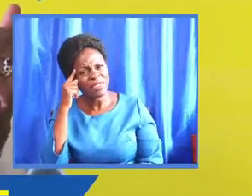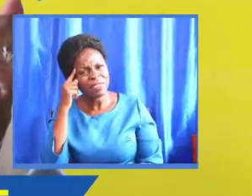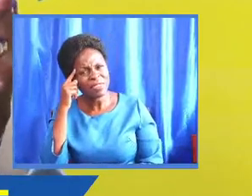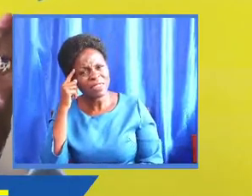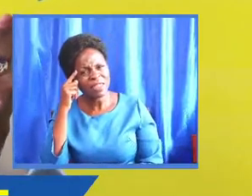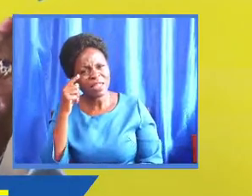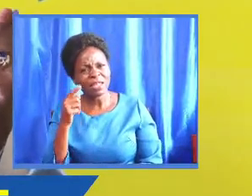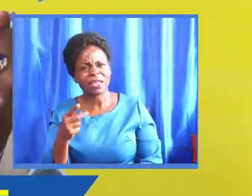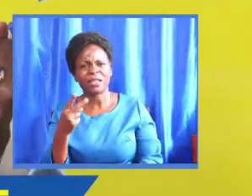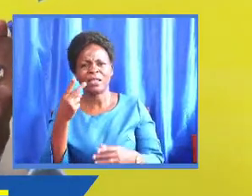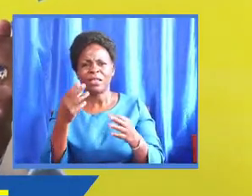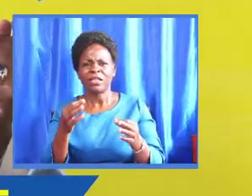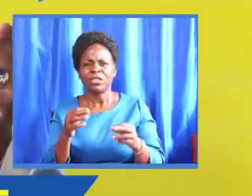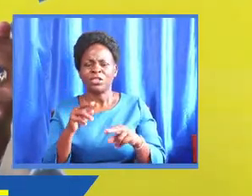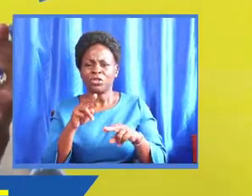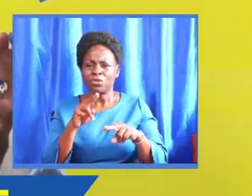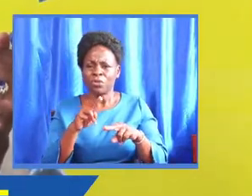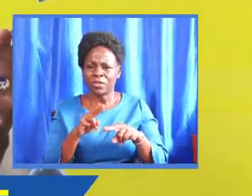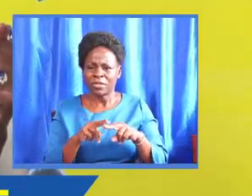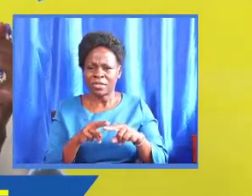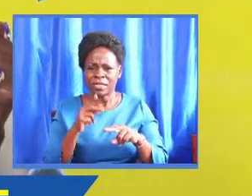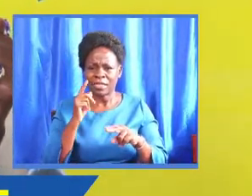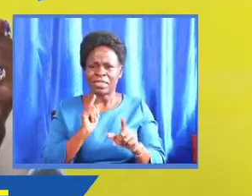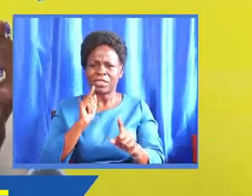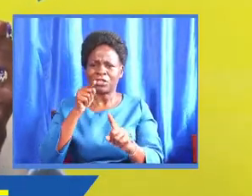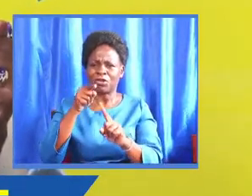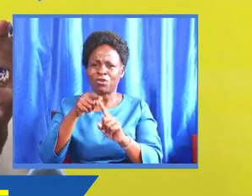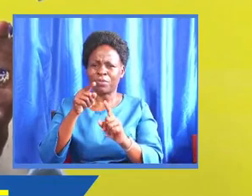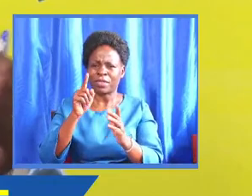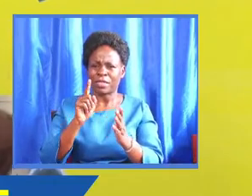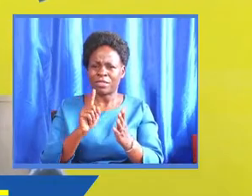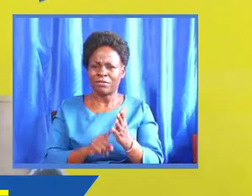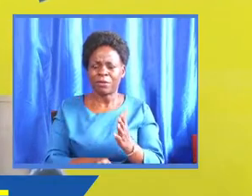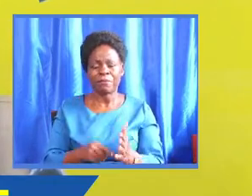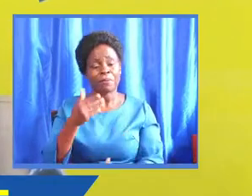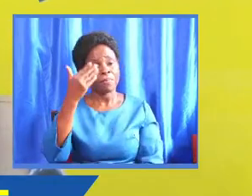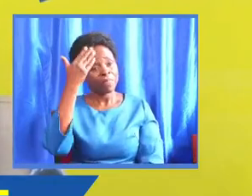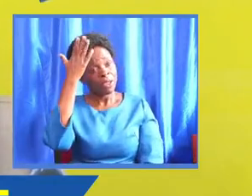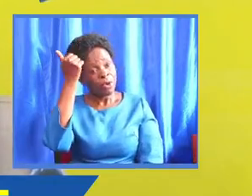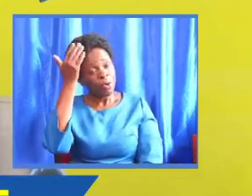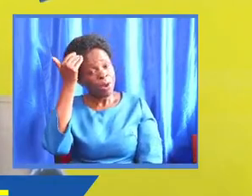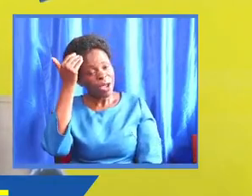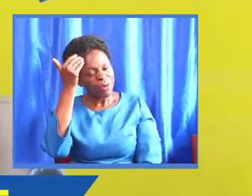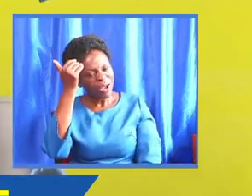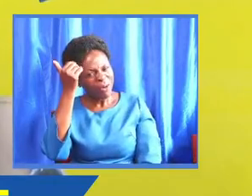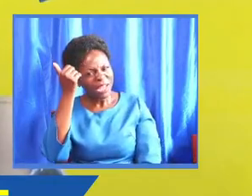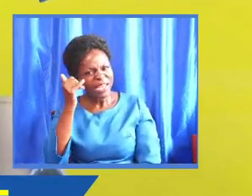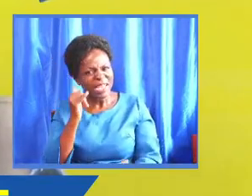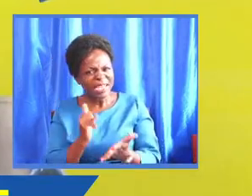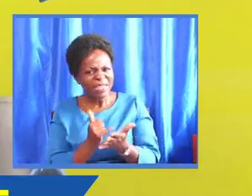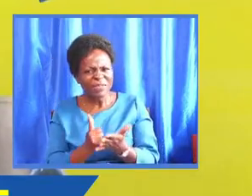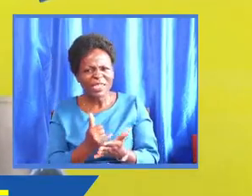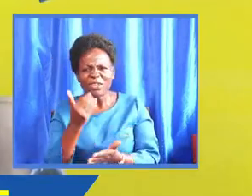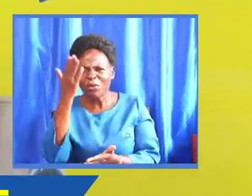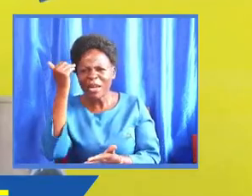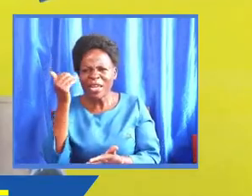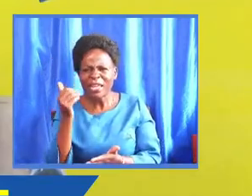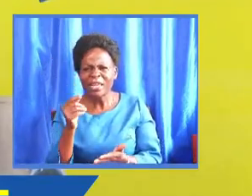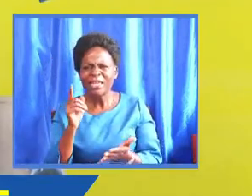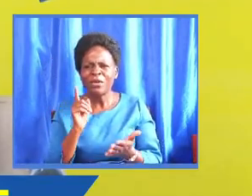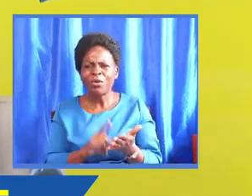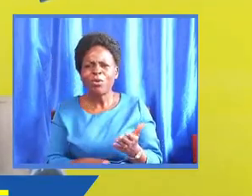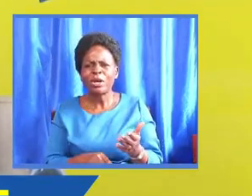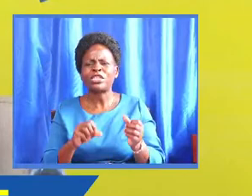prudent thing is to sit down and look at what your objectives are, okay? Why you're going into this investment in the first place, what you can